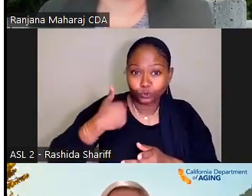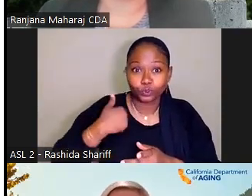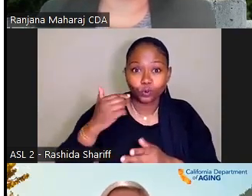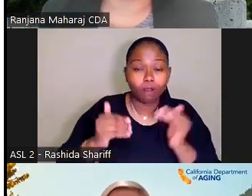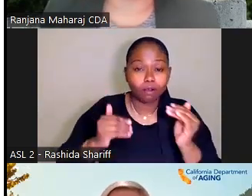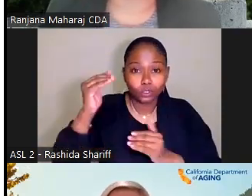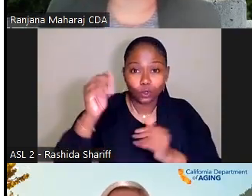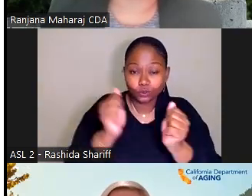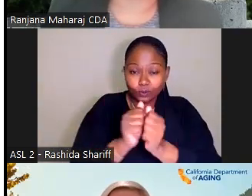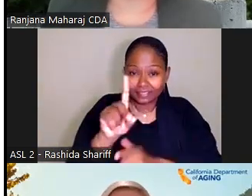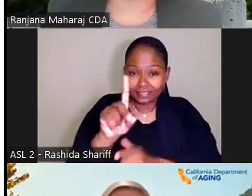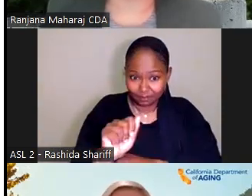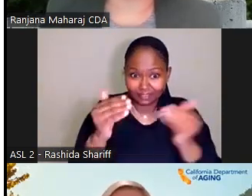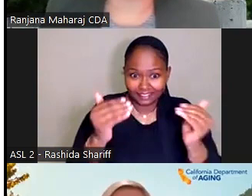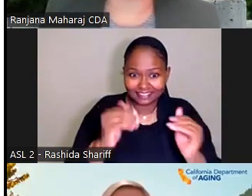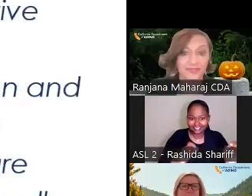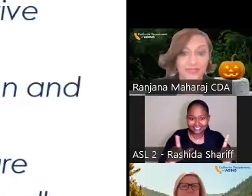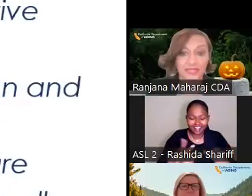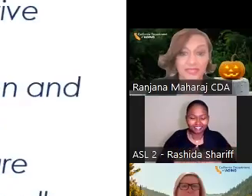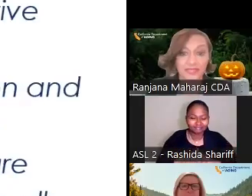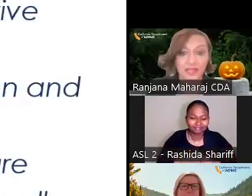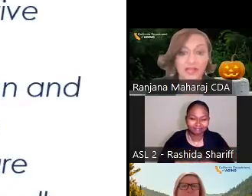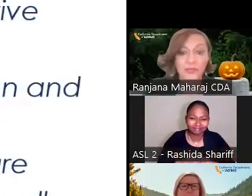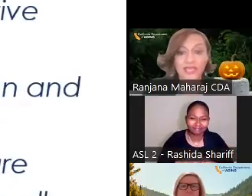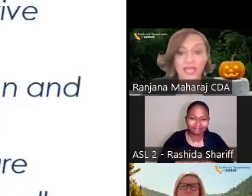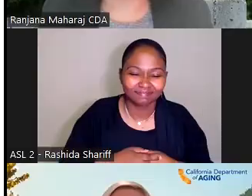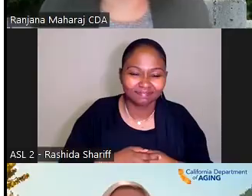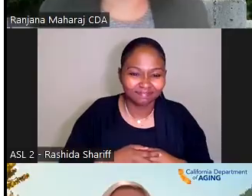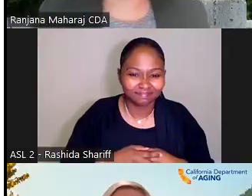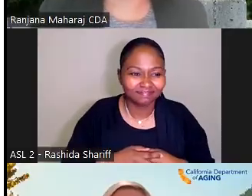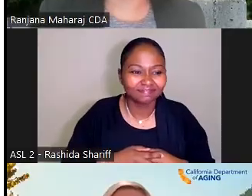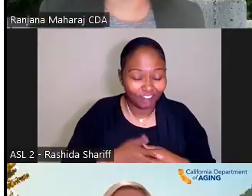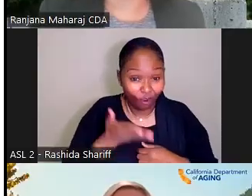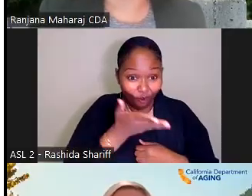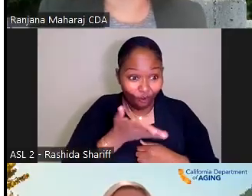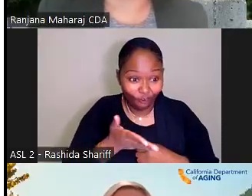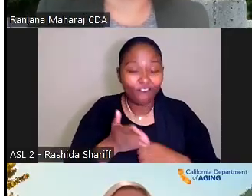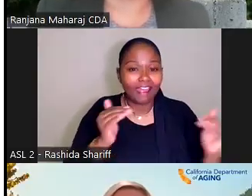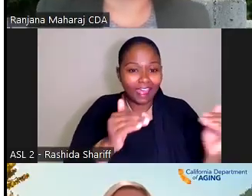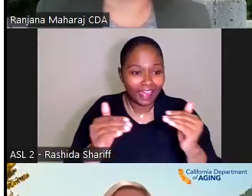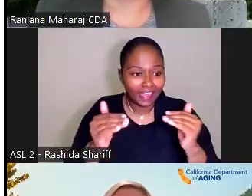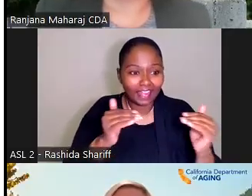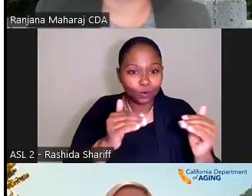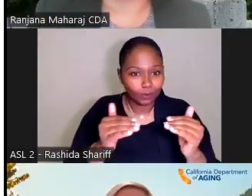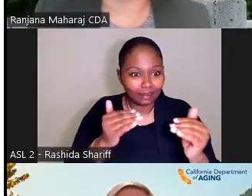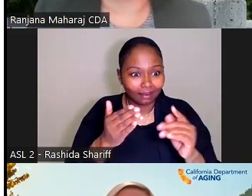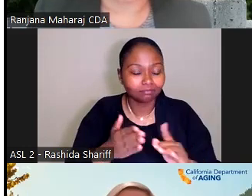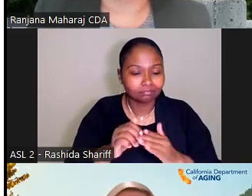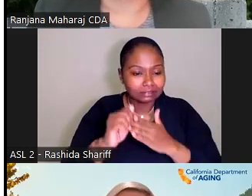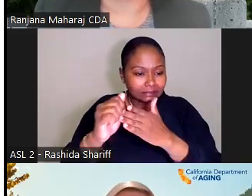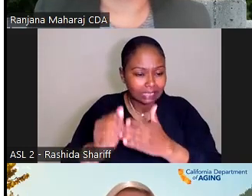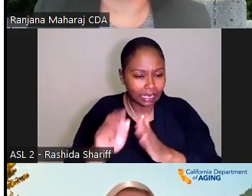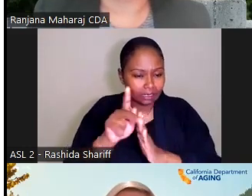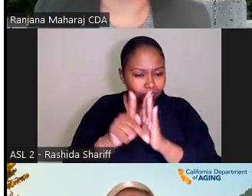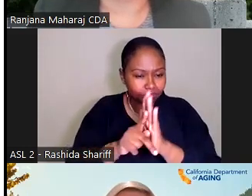disabilities. Next slide, please. Our equity guiding principles serve as our North Star and on